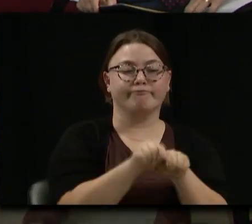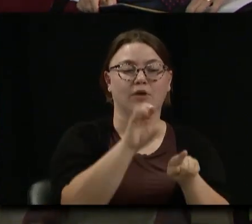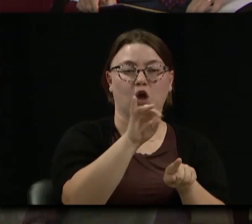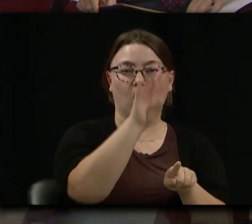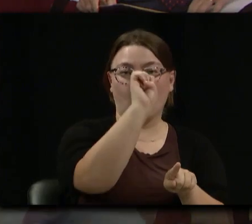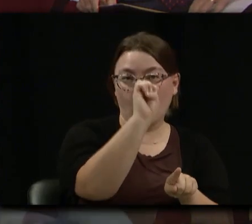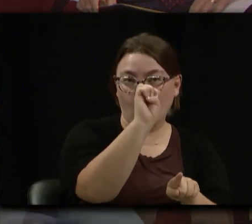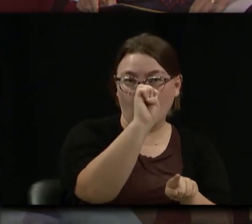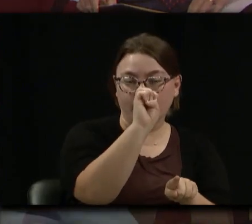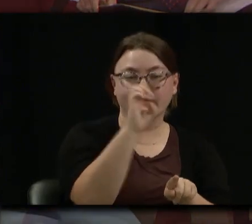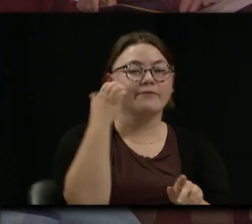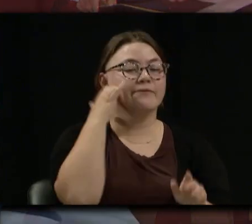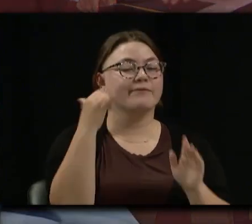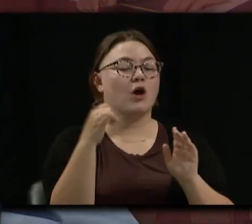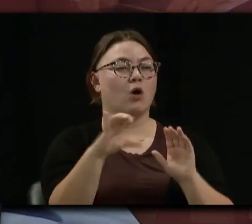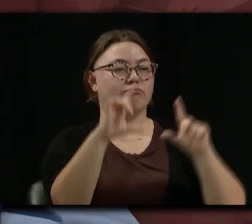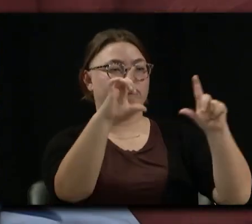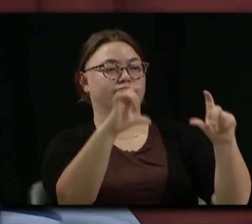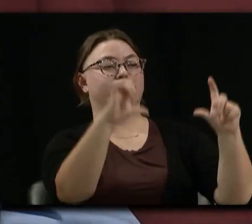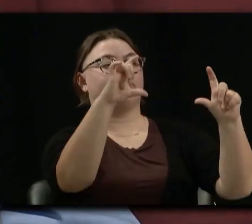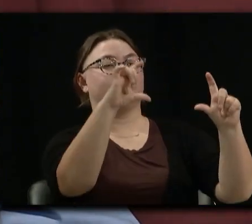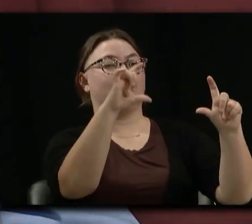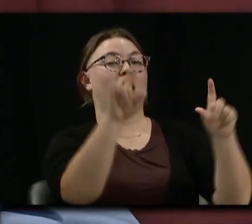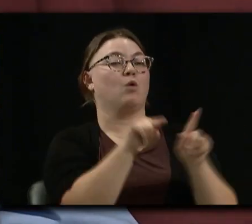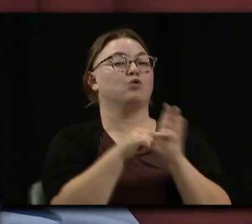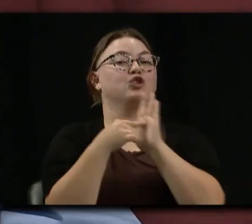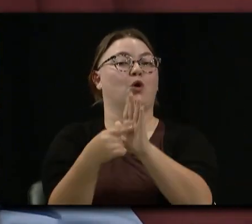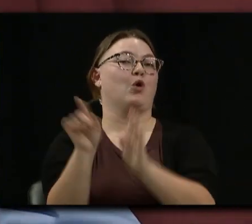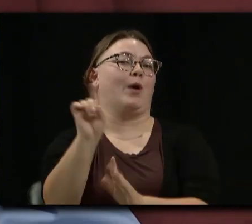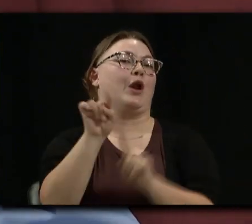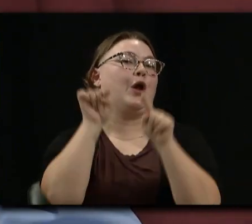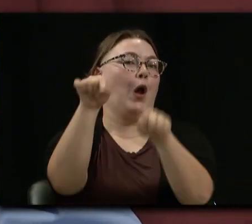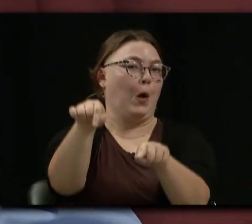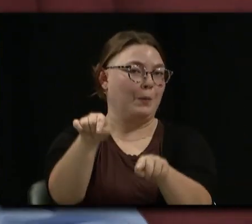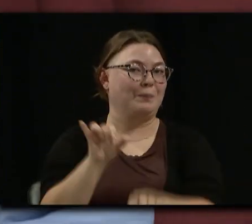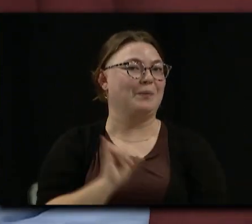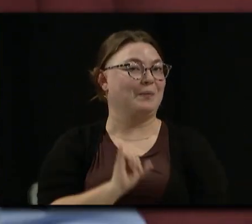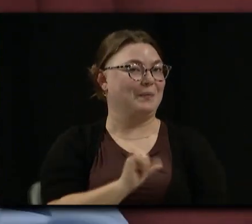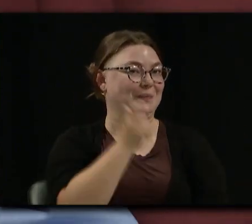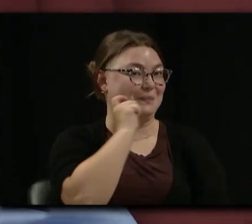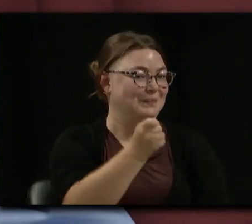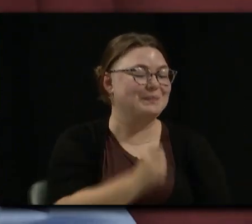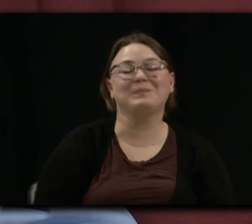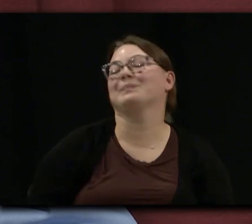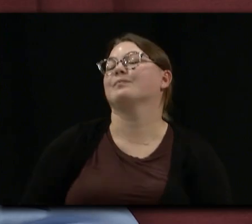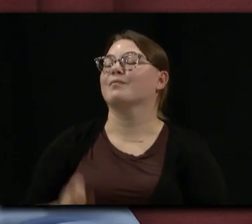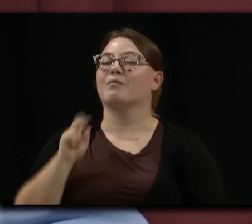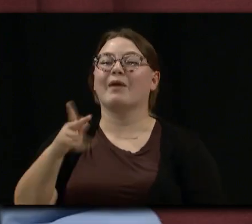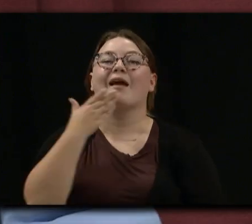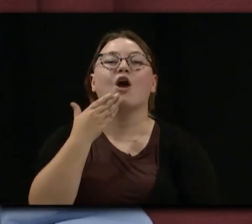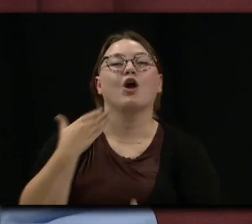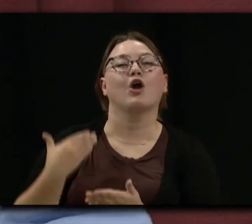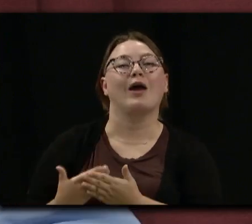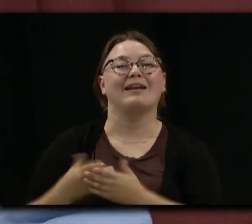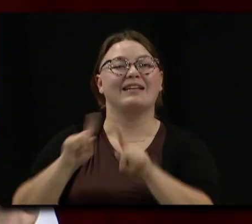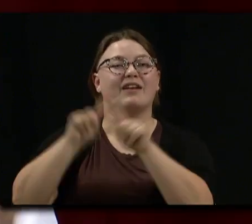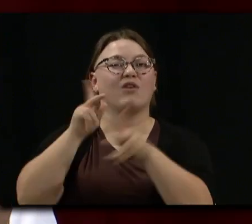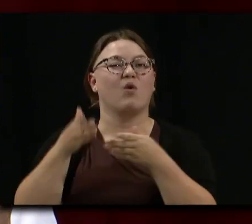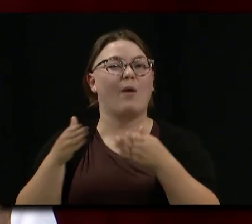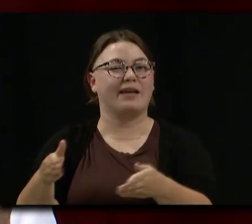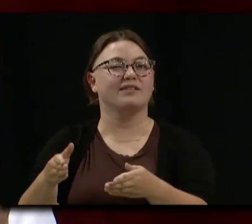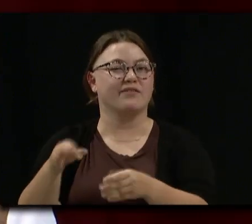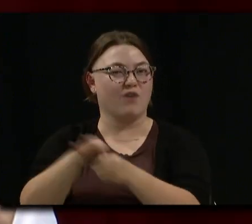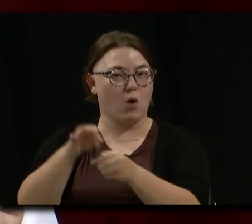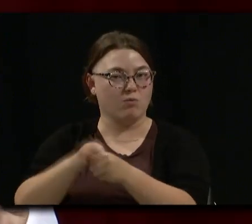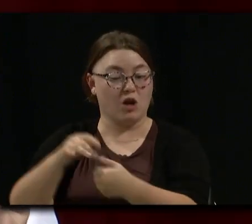the directions right to your polling location. Okay. So good chance for us to remember there are different ways that a person can vote. So we can vote